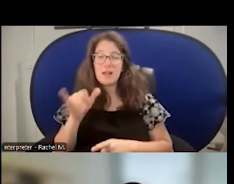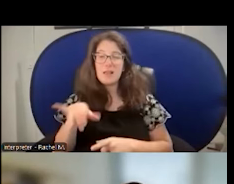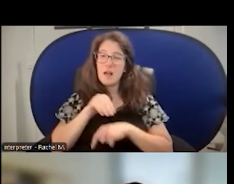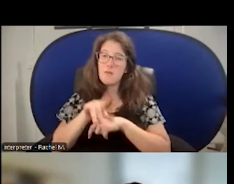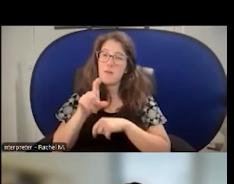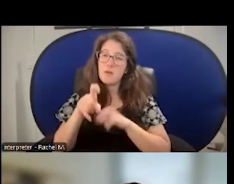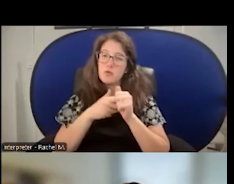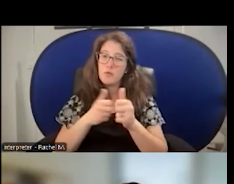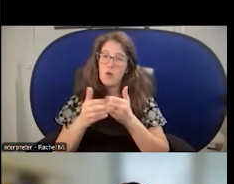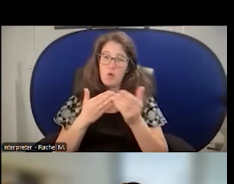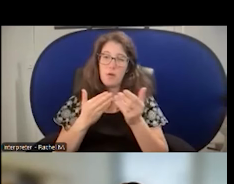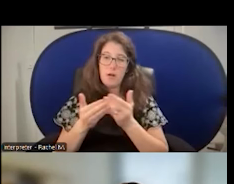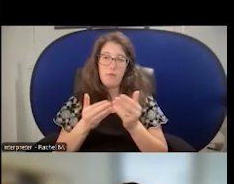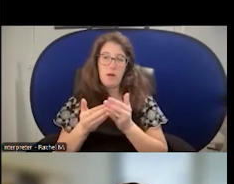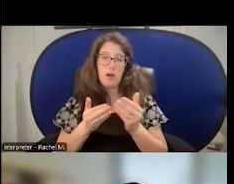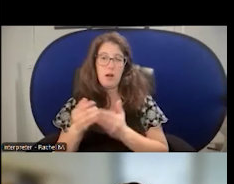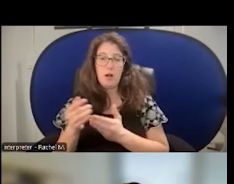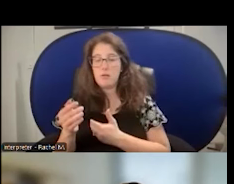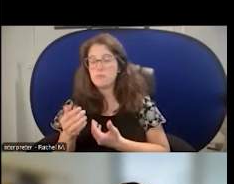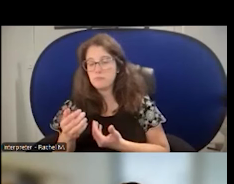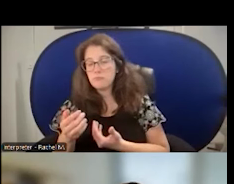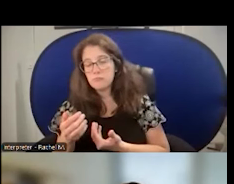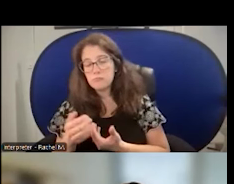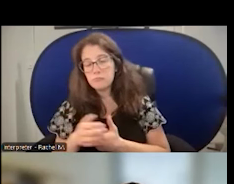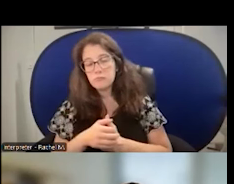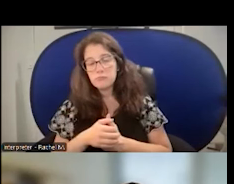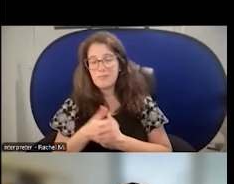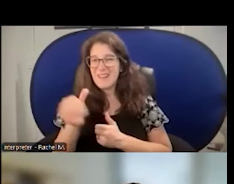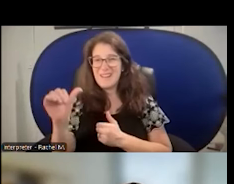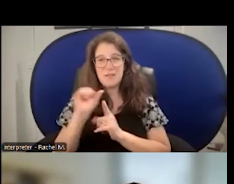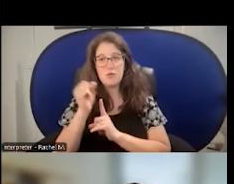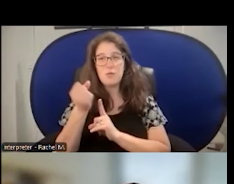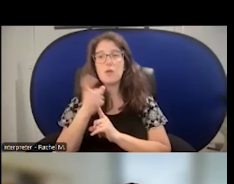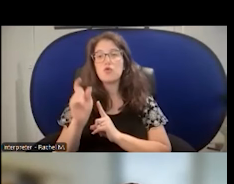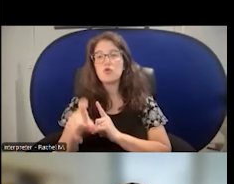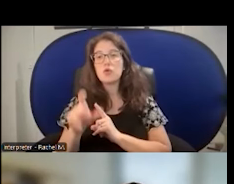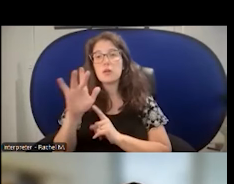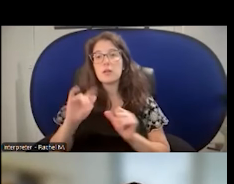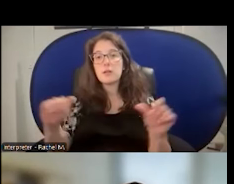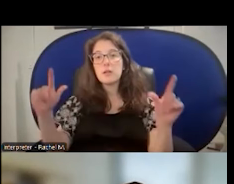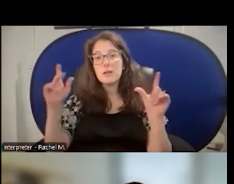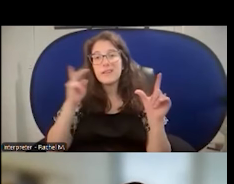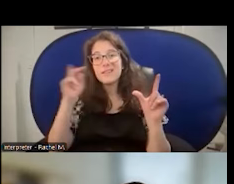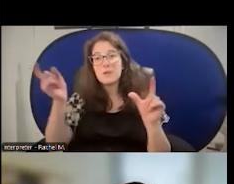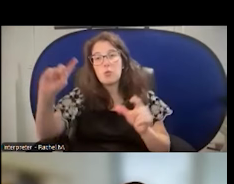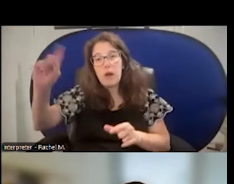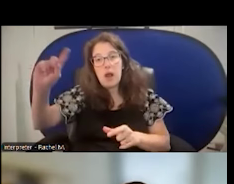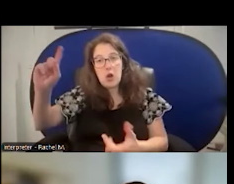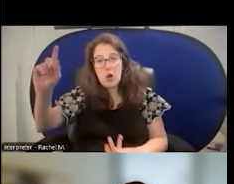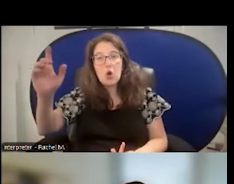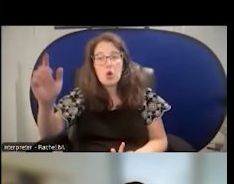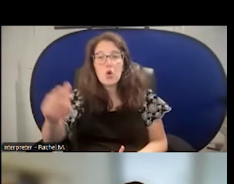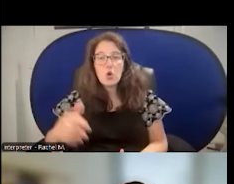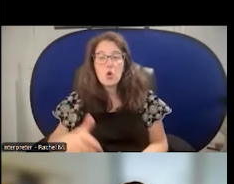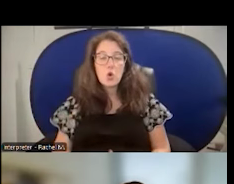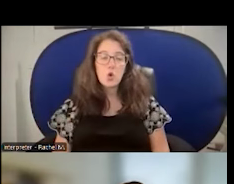follow regardless of where you're adding a link in any situation. It's always best to go back, click on that link, and verify